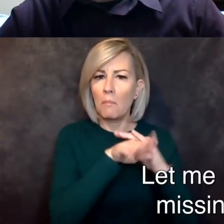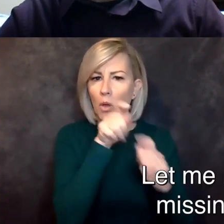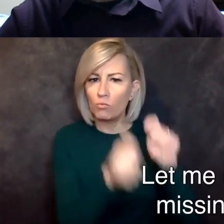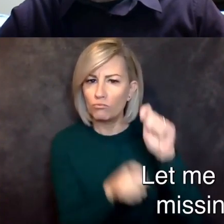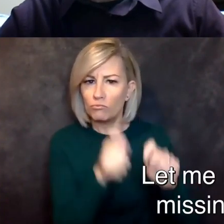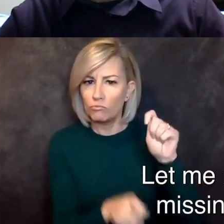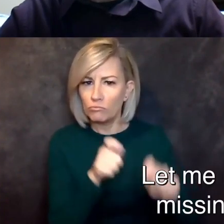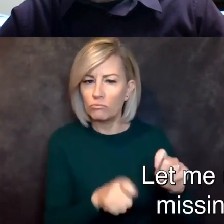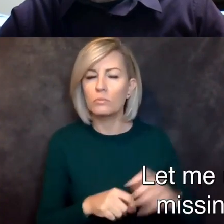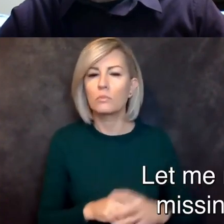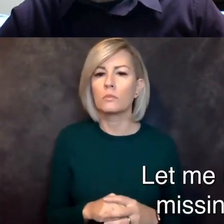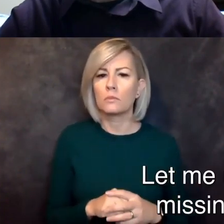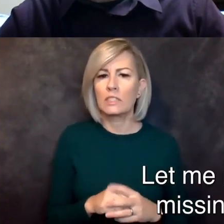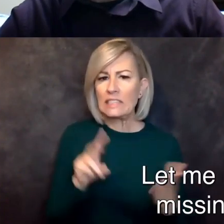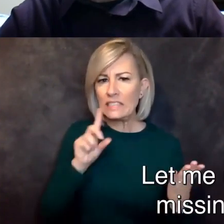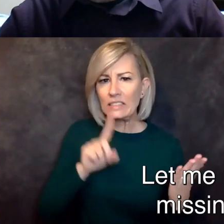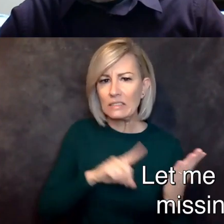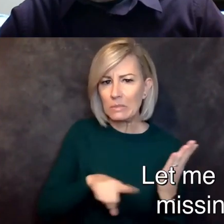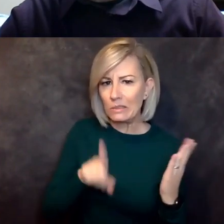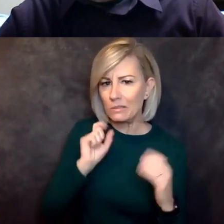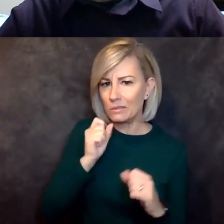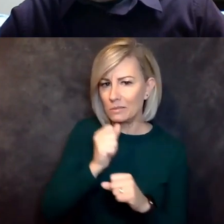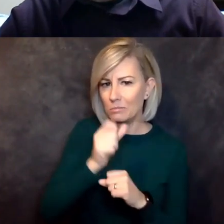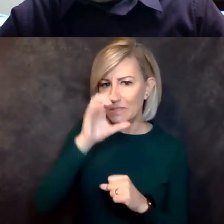Let me make sure I'm not missing anything here.